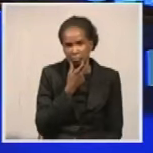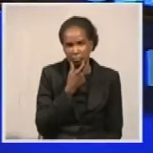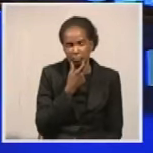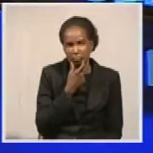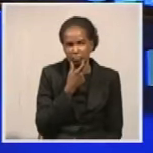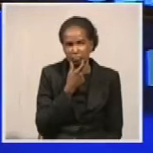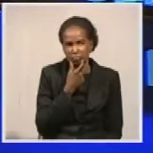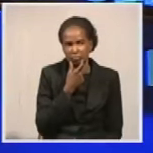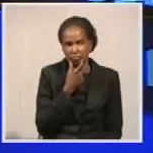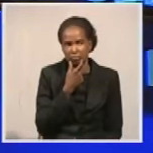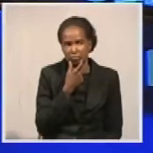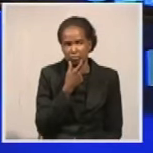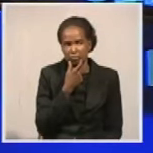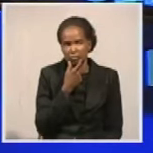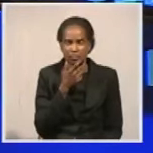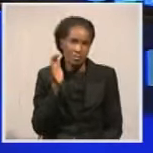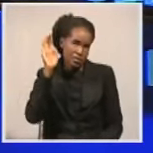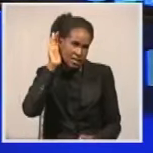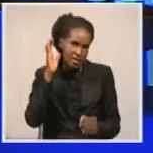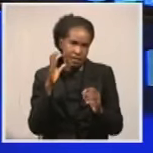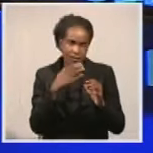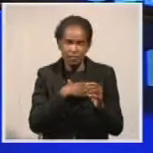The news of his demise